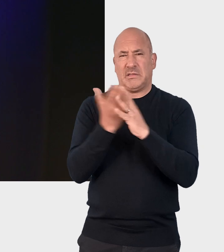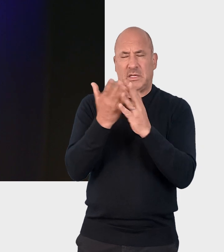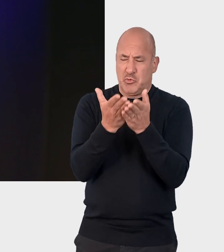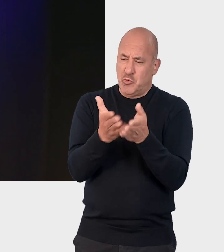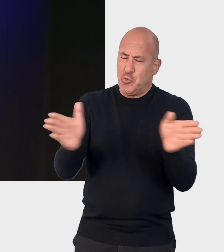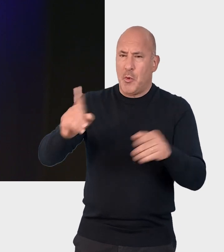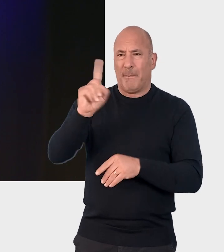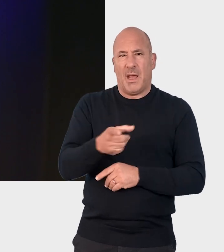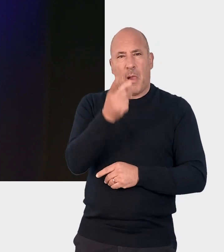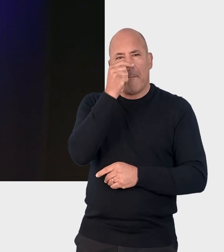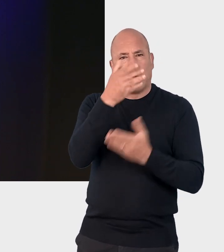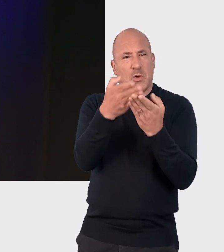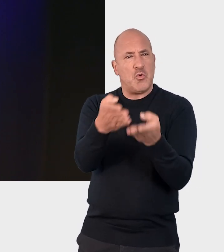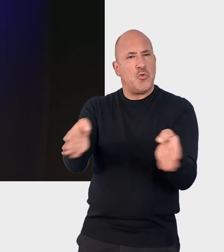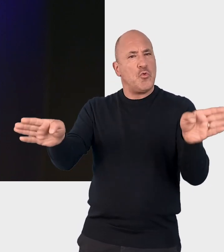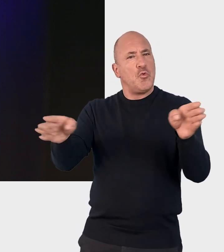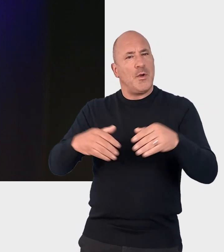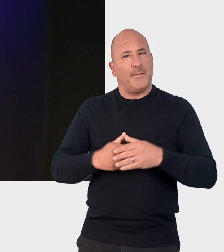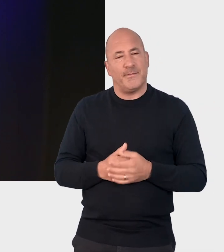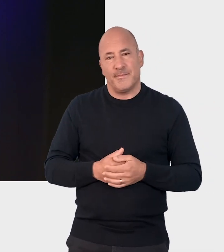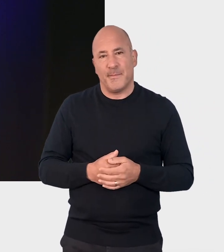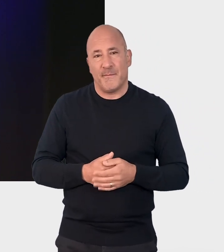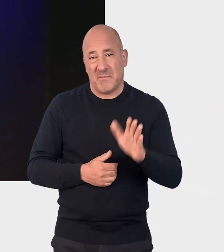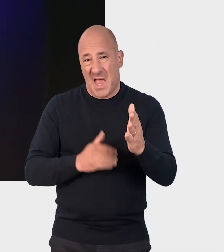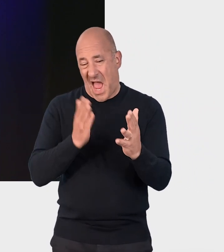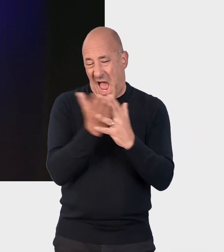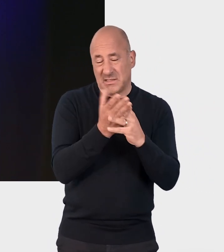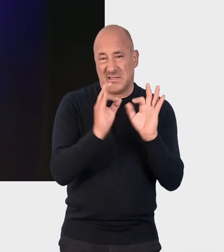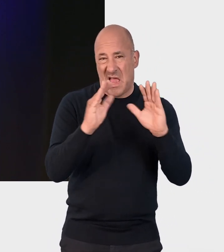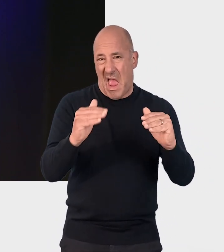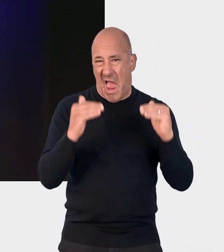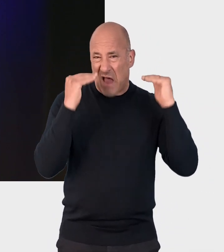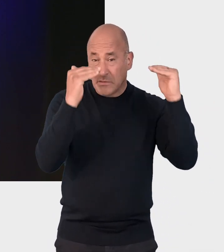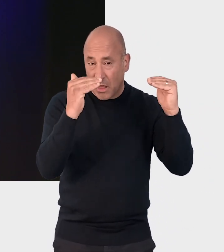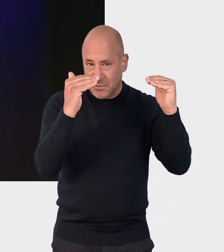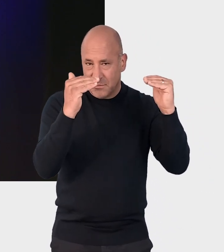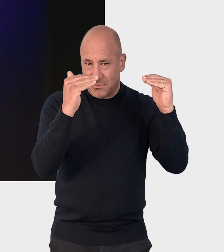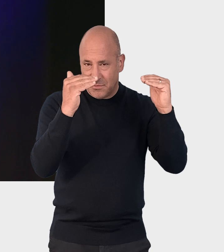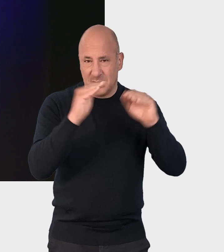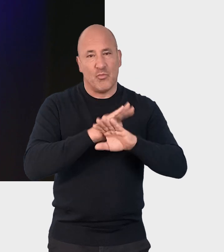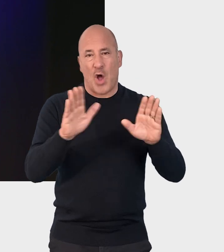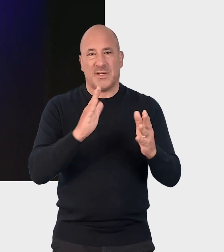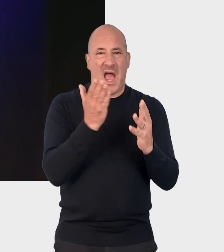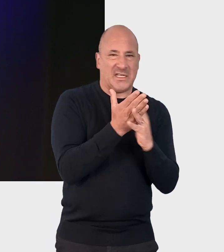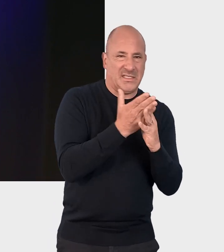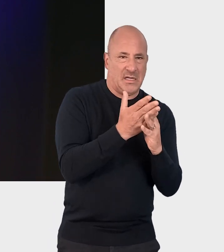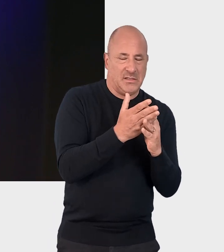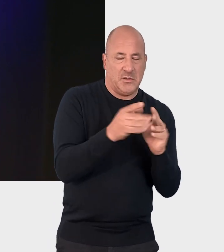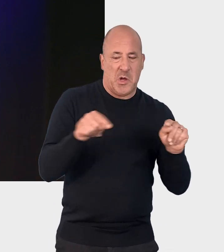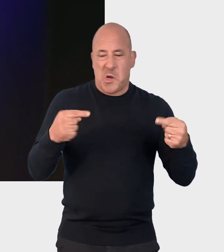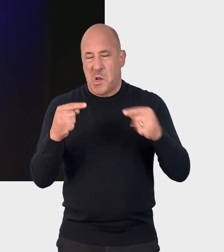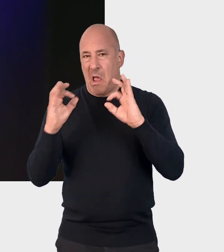and the broadest possible access to the widest possible audience. Access and excellence,